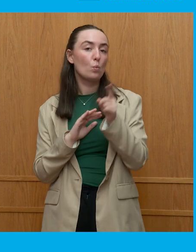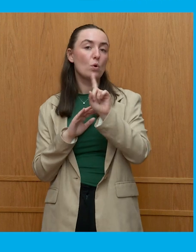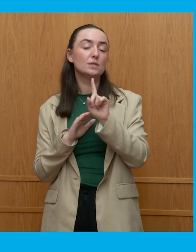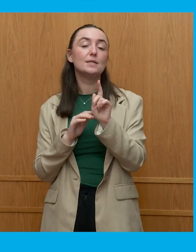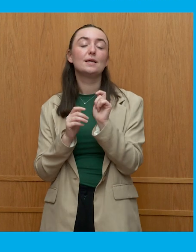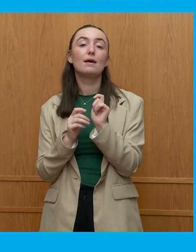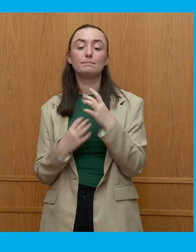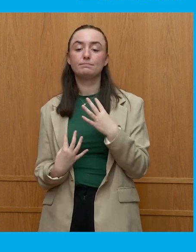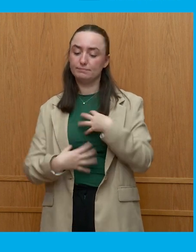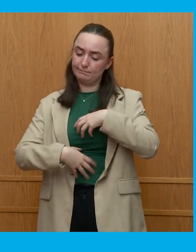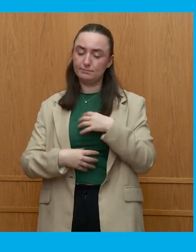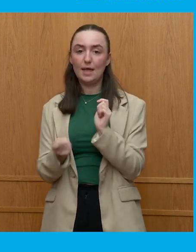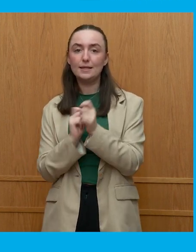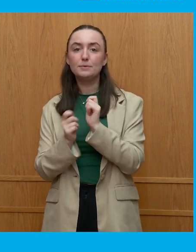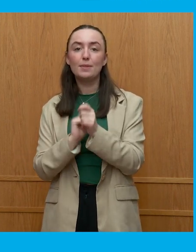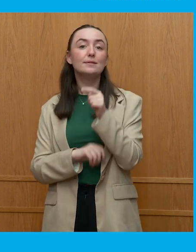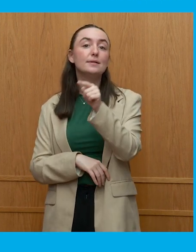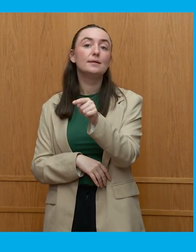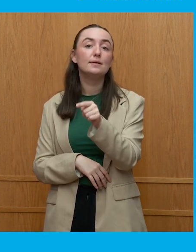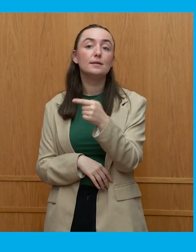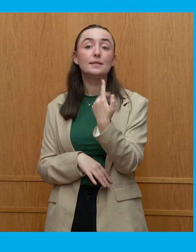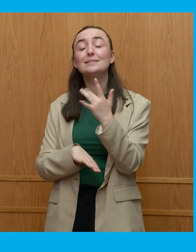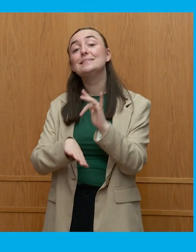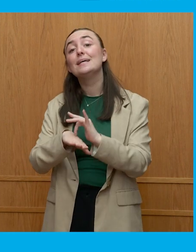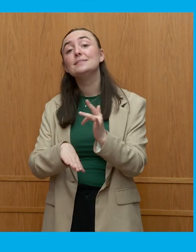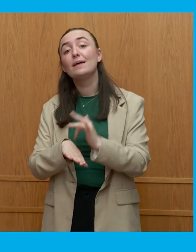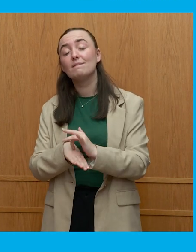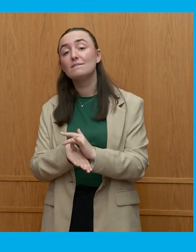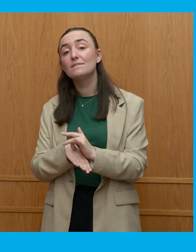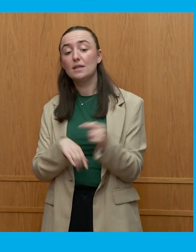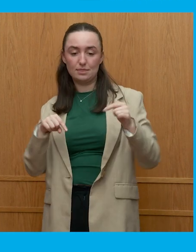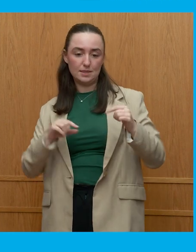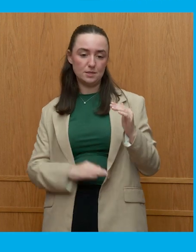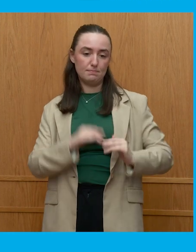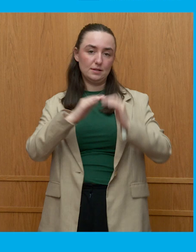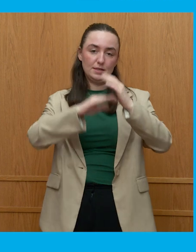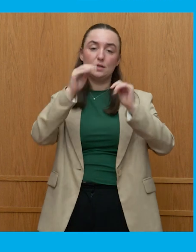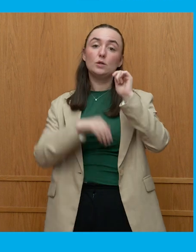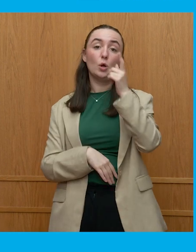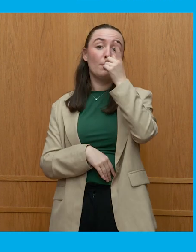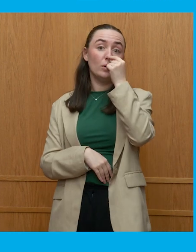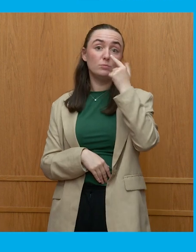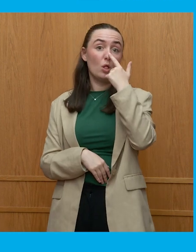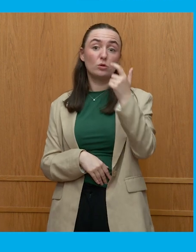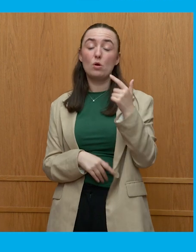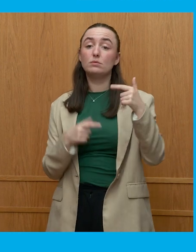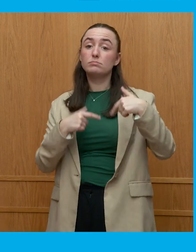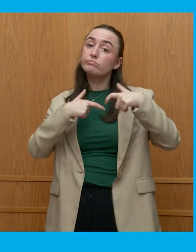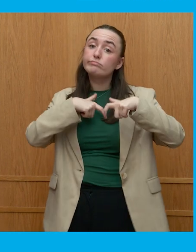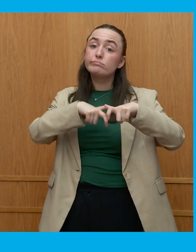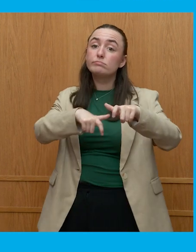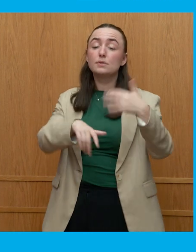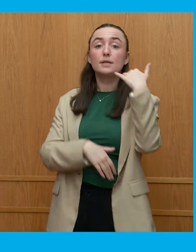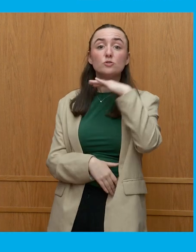it correctly and right and sensitively, then this building will be here for however many hundreds of years. Yeah.